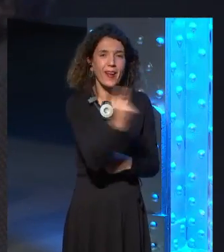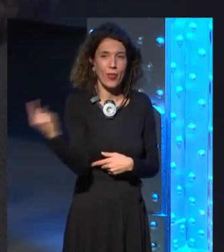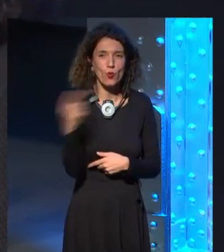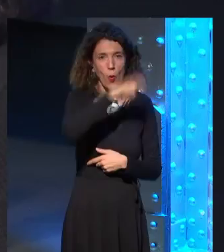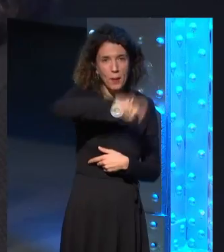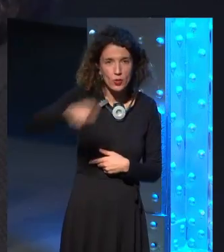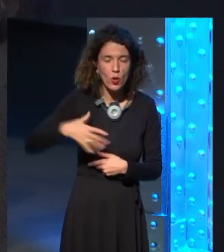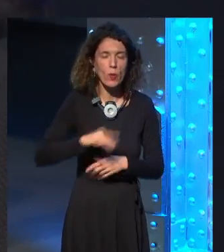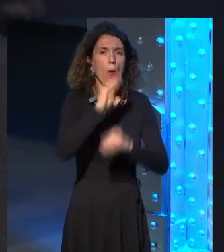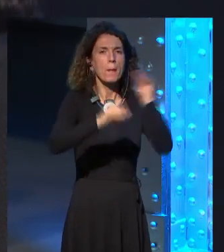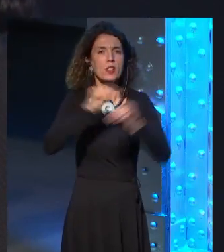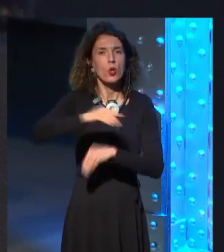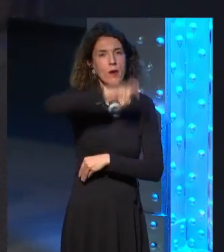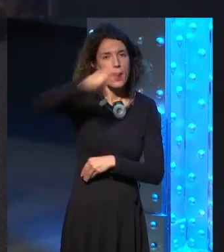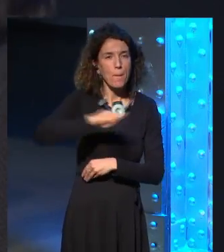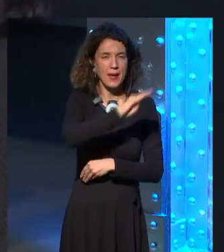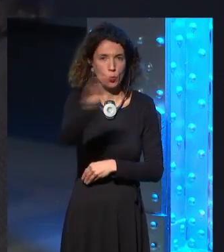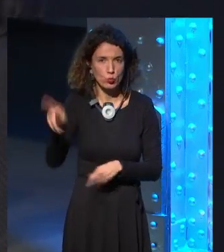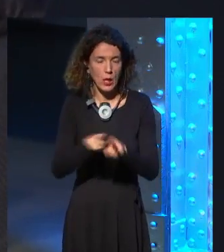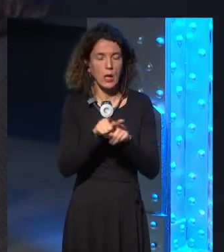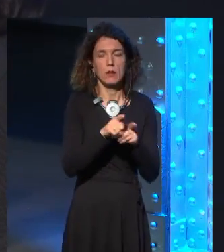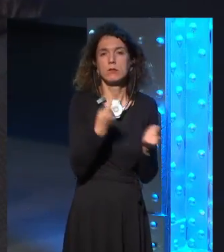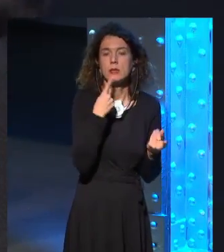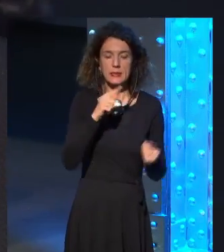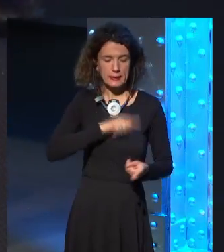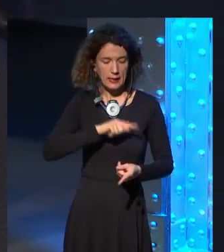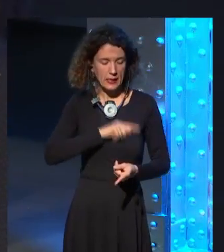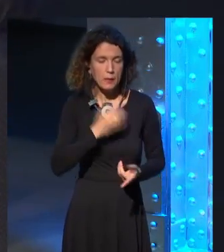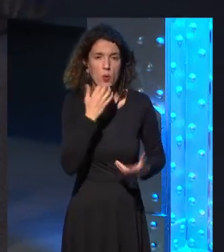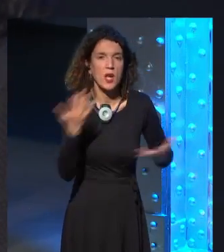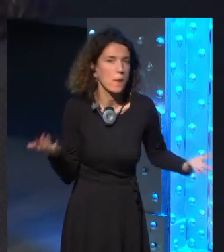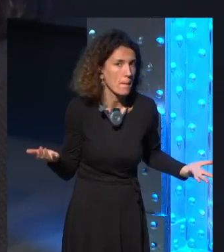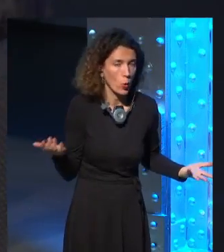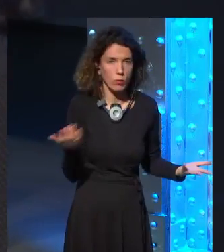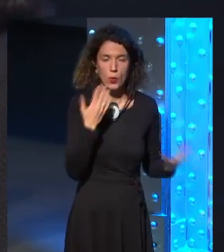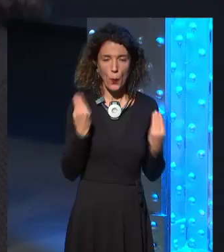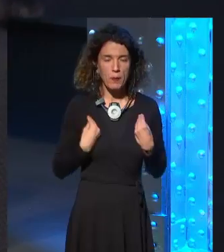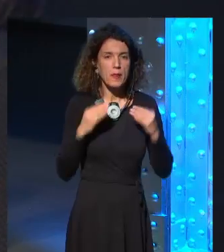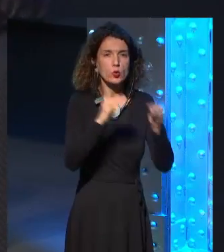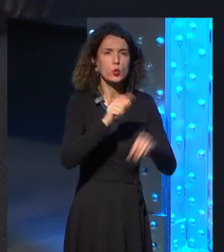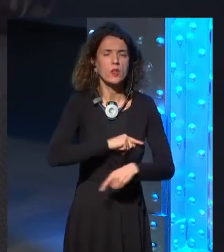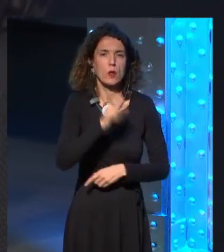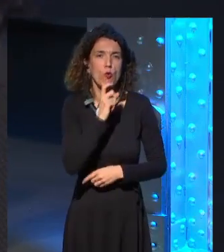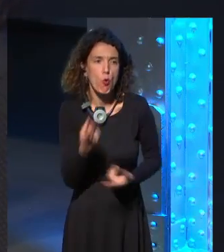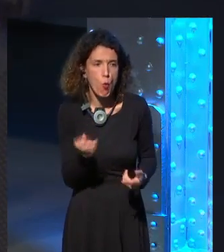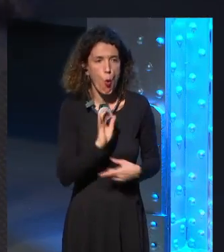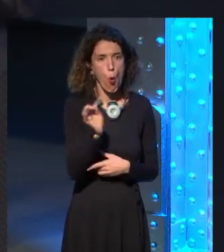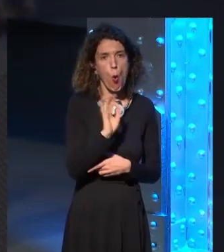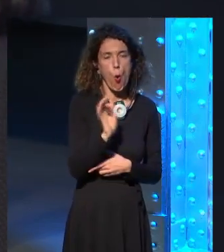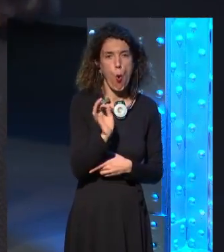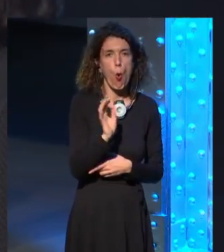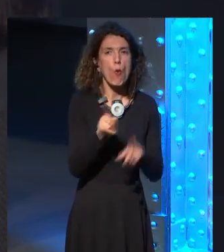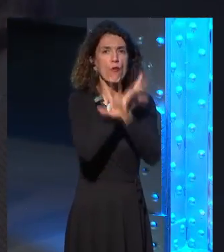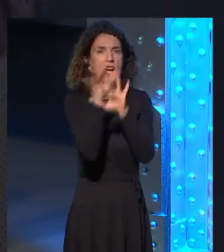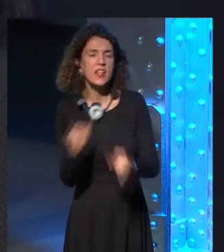people about how they feel about their lives, about how much happiness they experience, how much